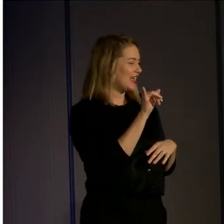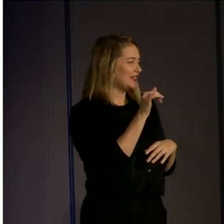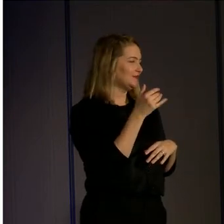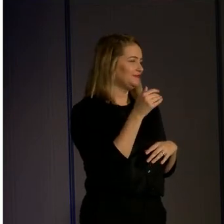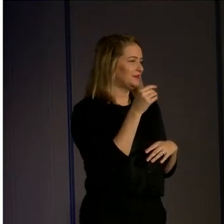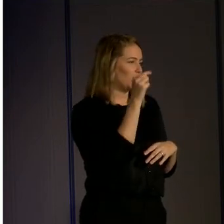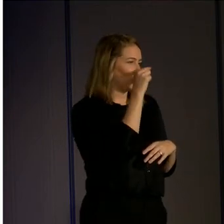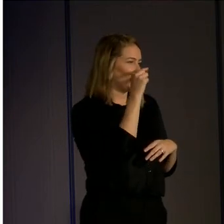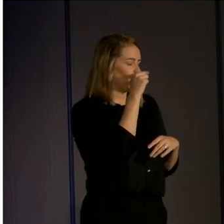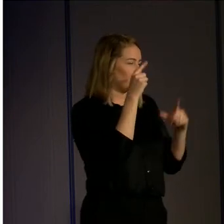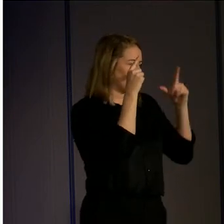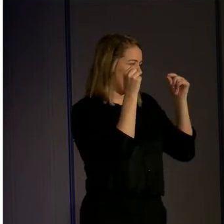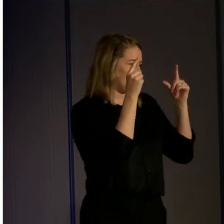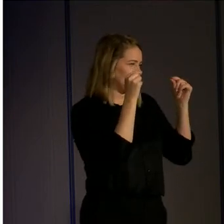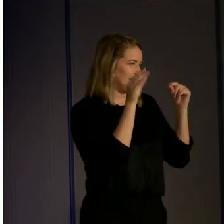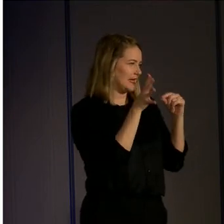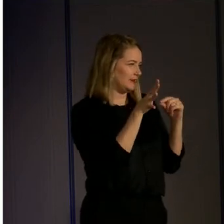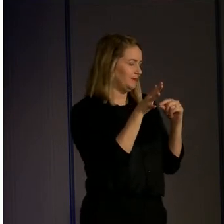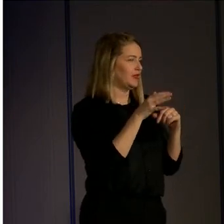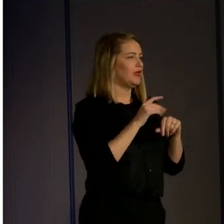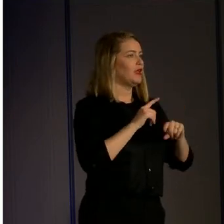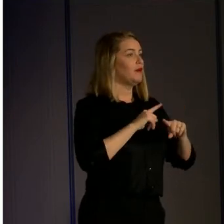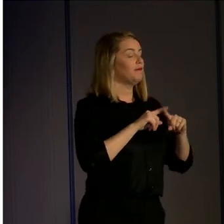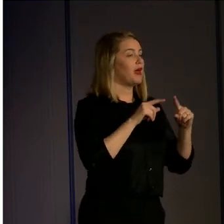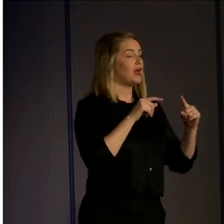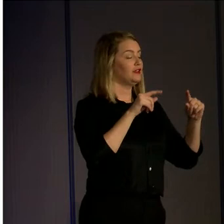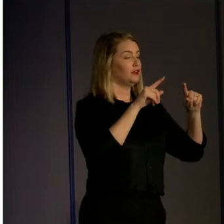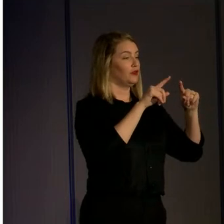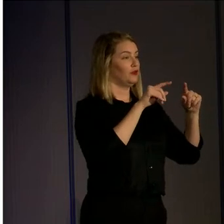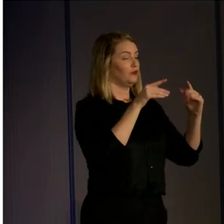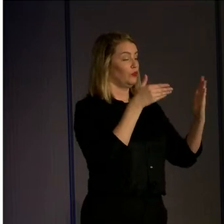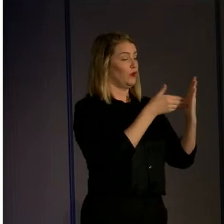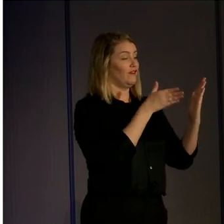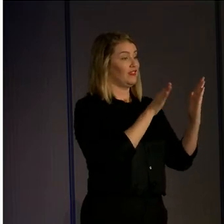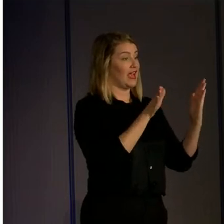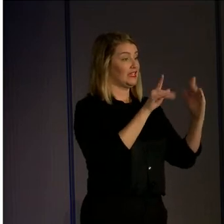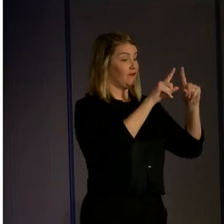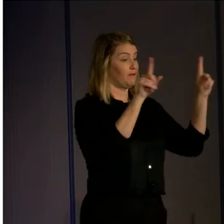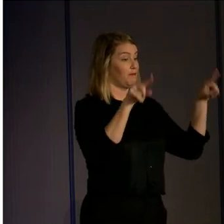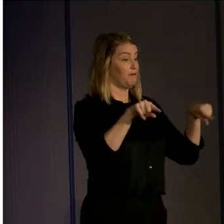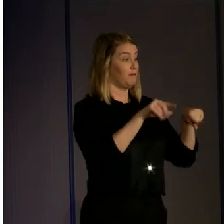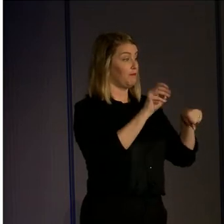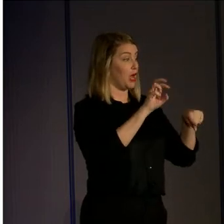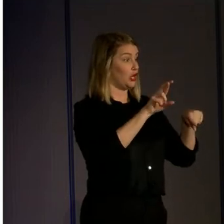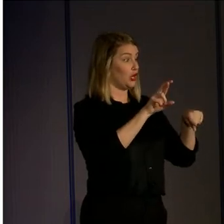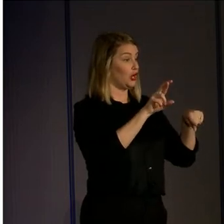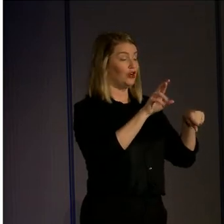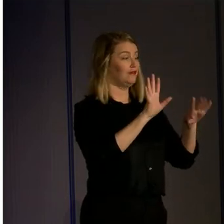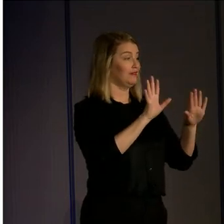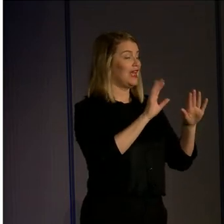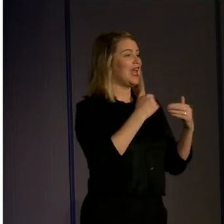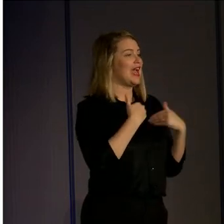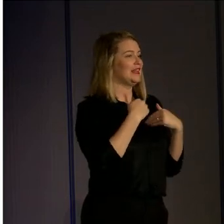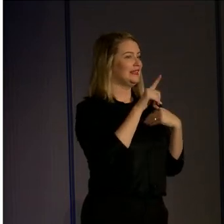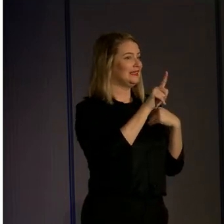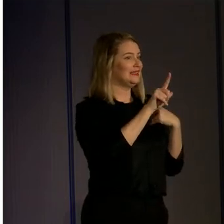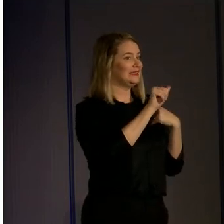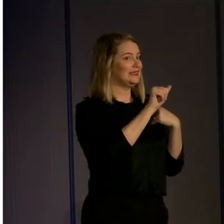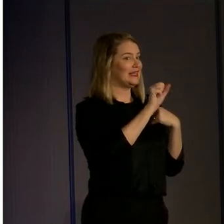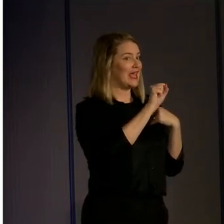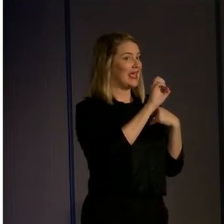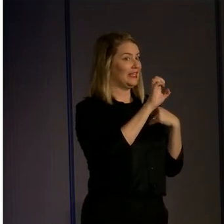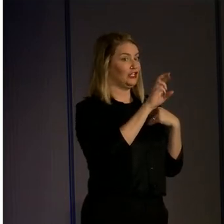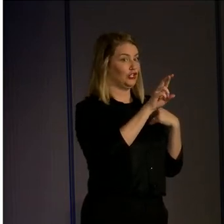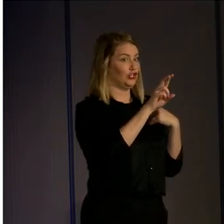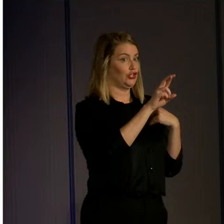time. But instead of having a reflective monitor, it had a laser that was projecting into the back of